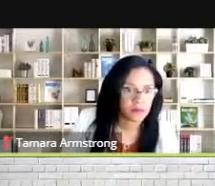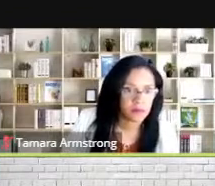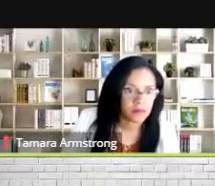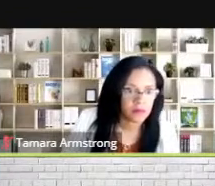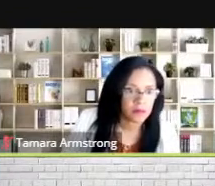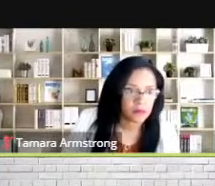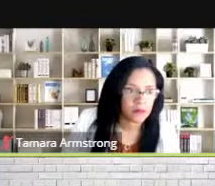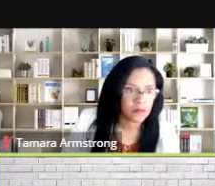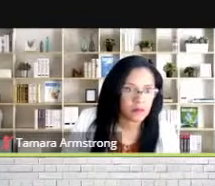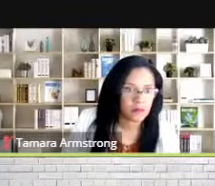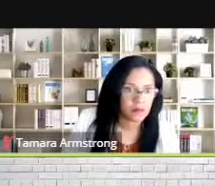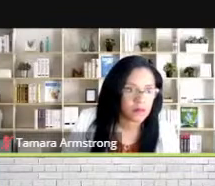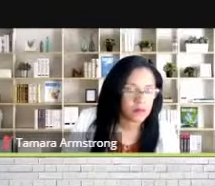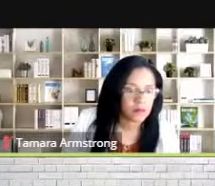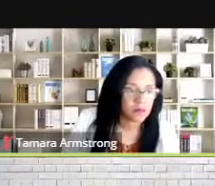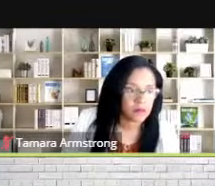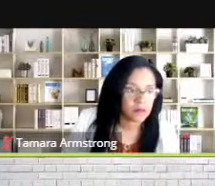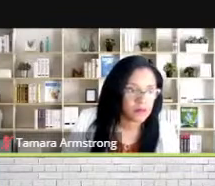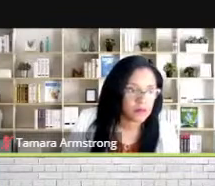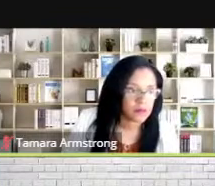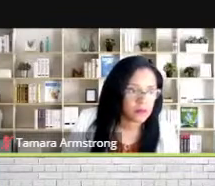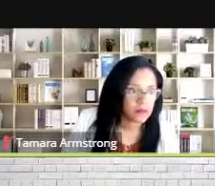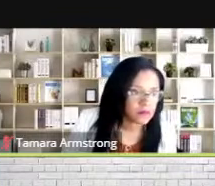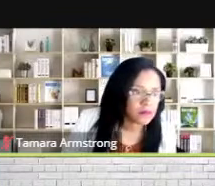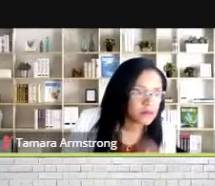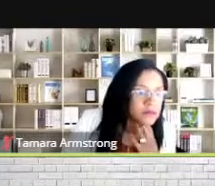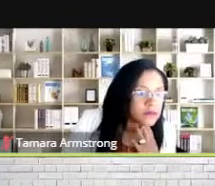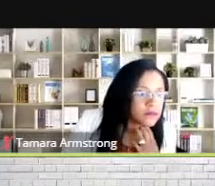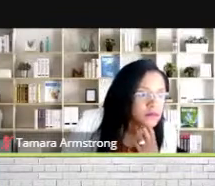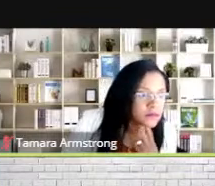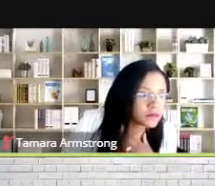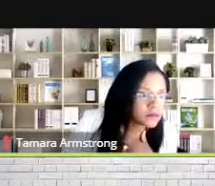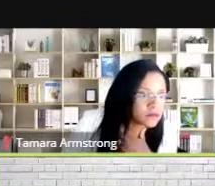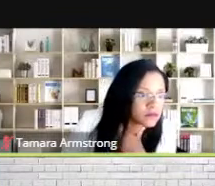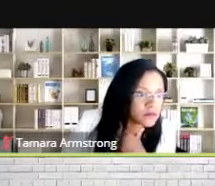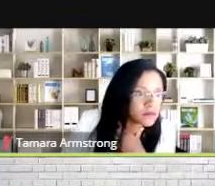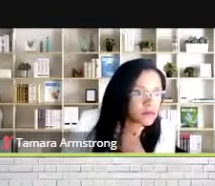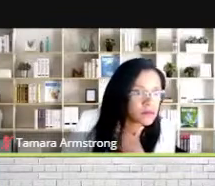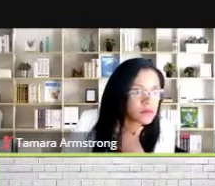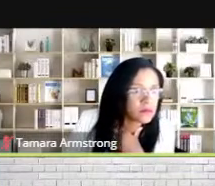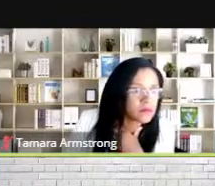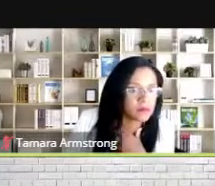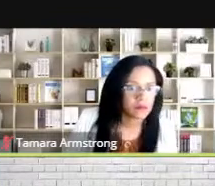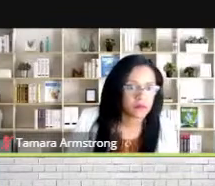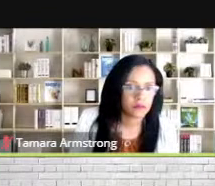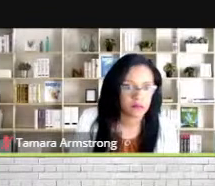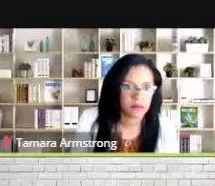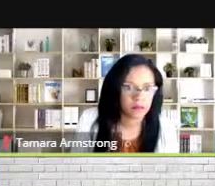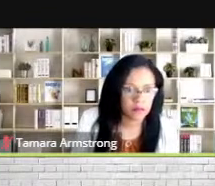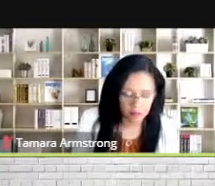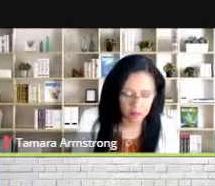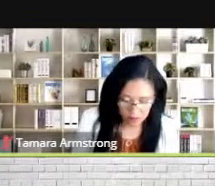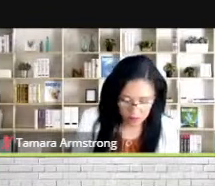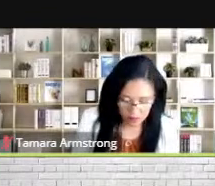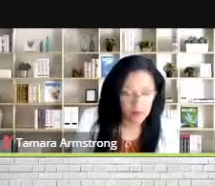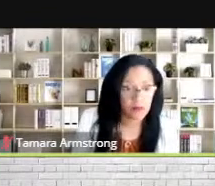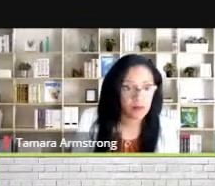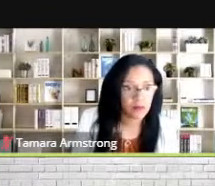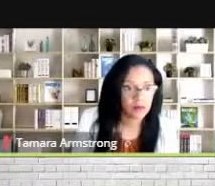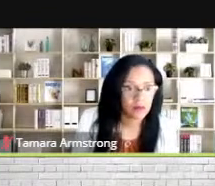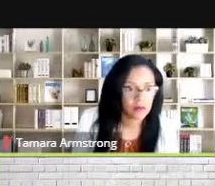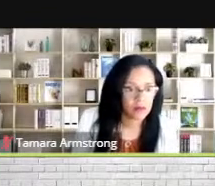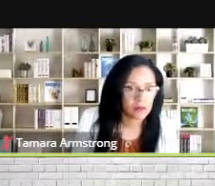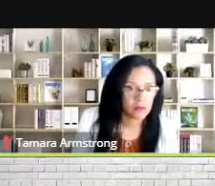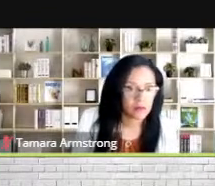religious, health in terms of allergic reactions, and personal choice options to opt out of the vaccine. I refuse to take a position for or against the vax here today, but